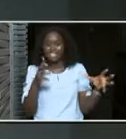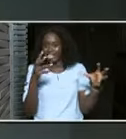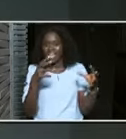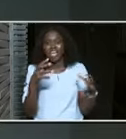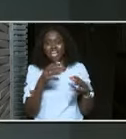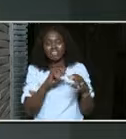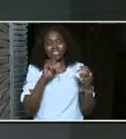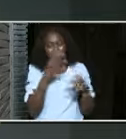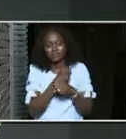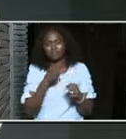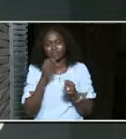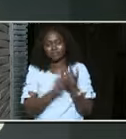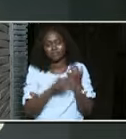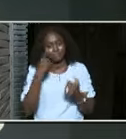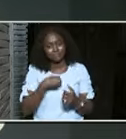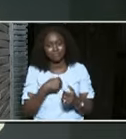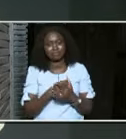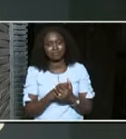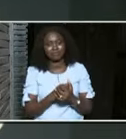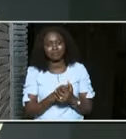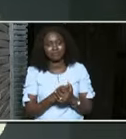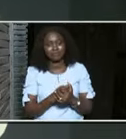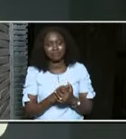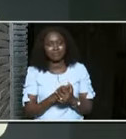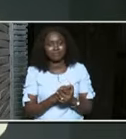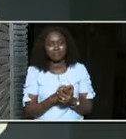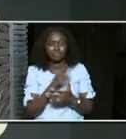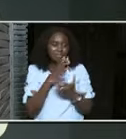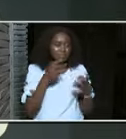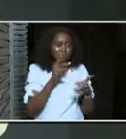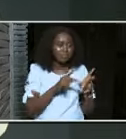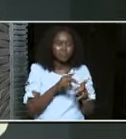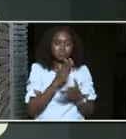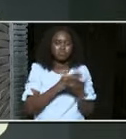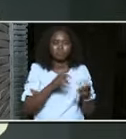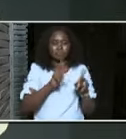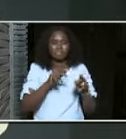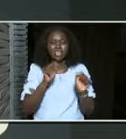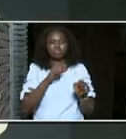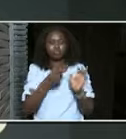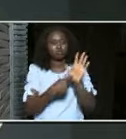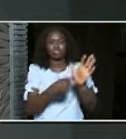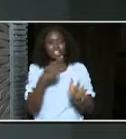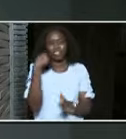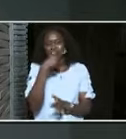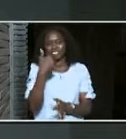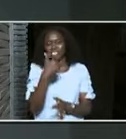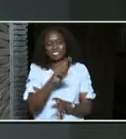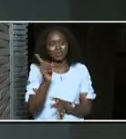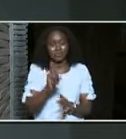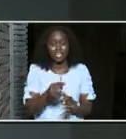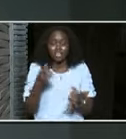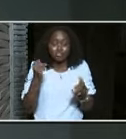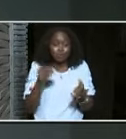many of them, one opportunity, they will sold their fingers. And that's the end of it. They can't even show their faces anywhere. So these 30